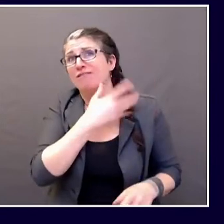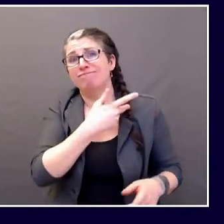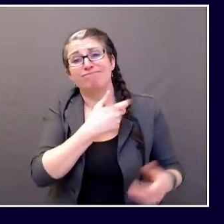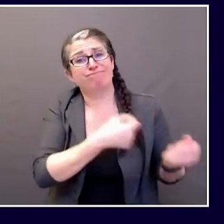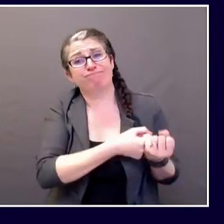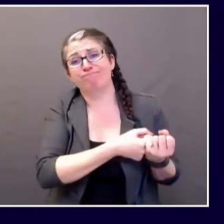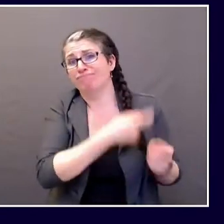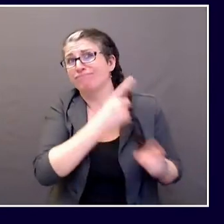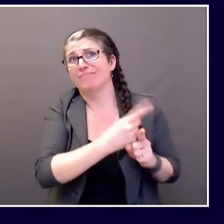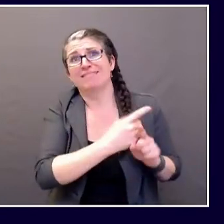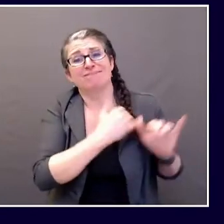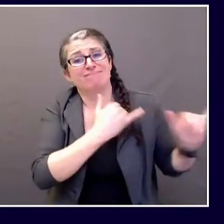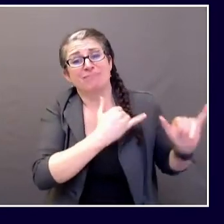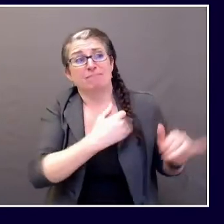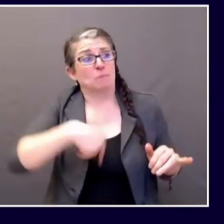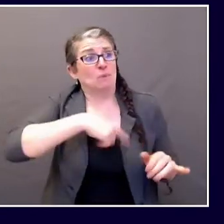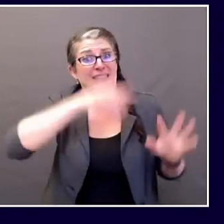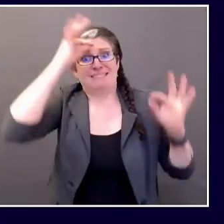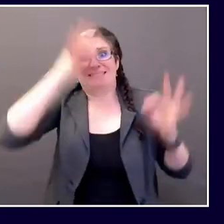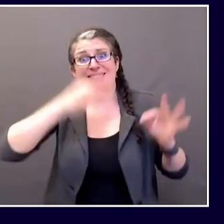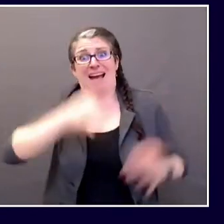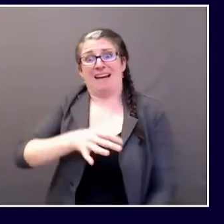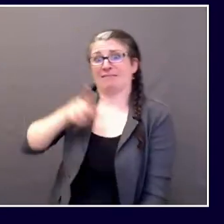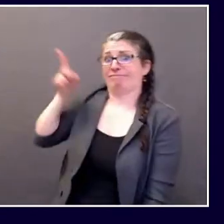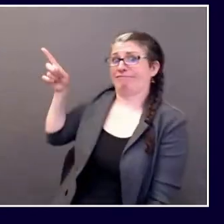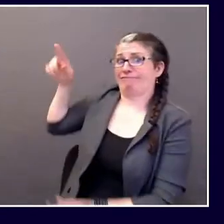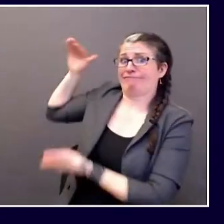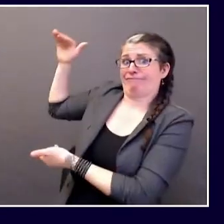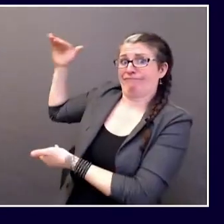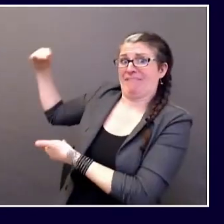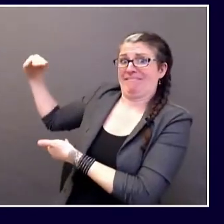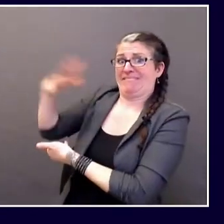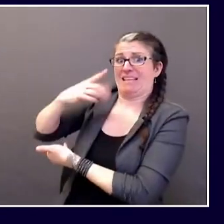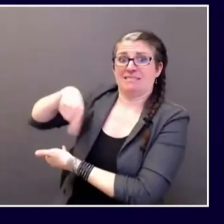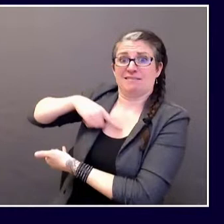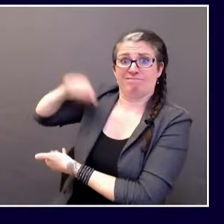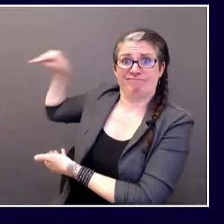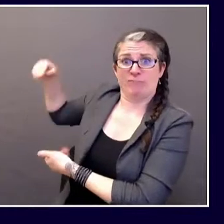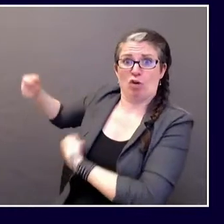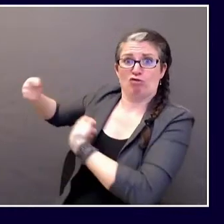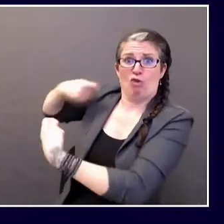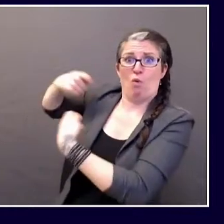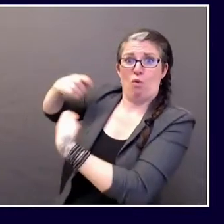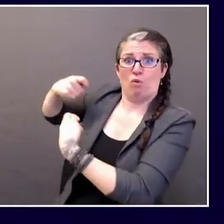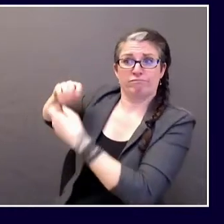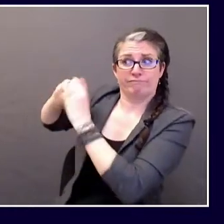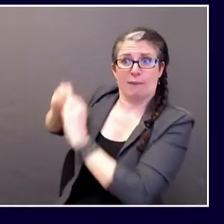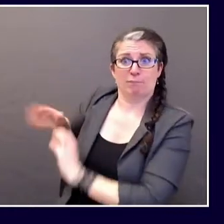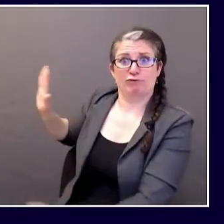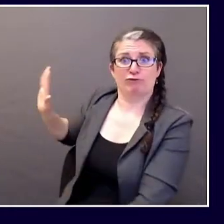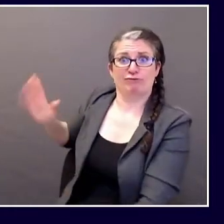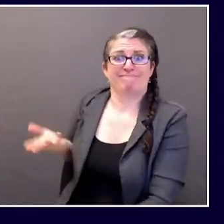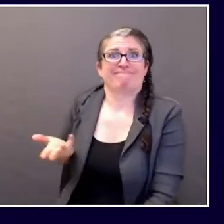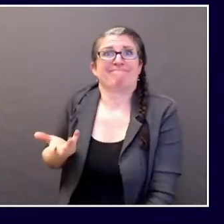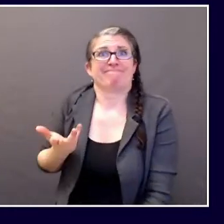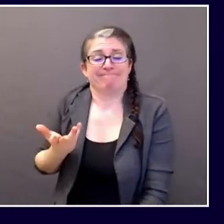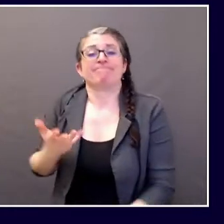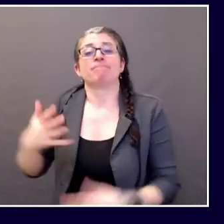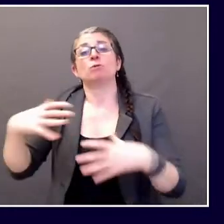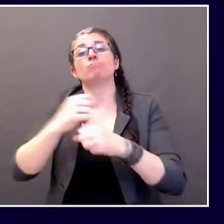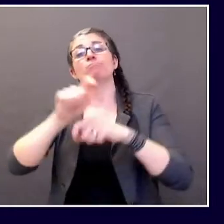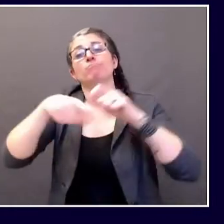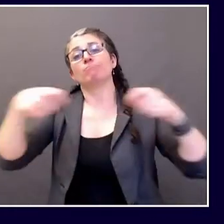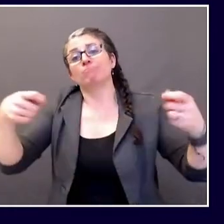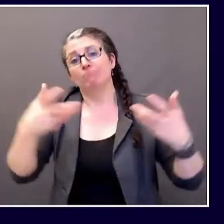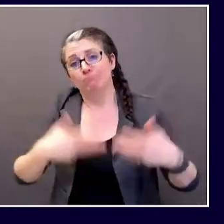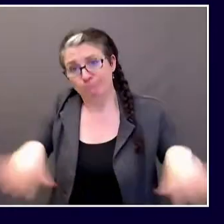afternoon. Just to recap, there is quite a lot going on across the state. We have, in the recent days, expanded and opened